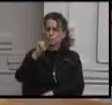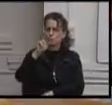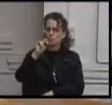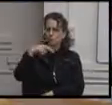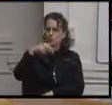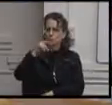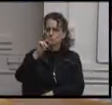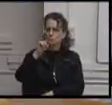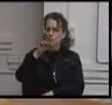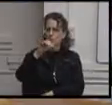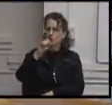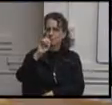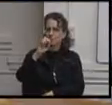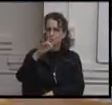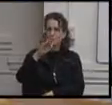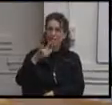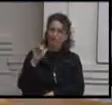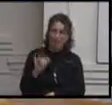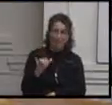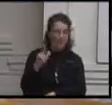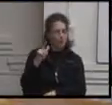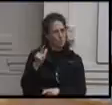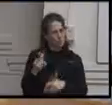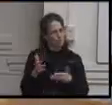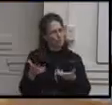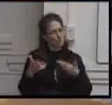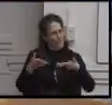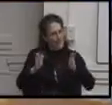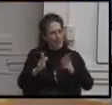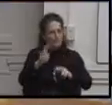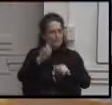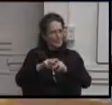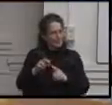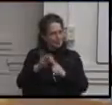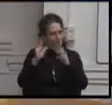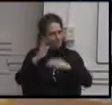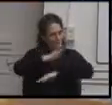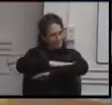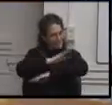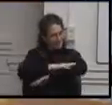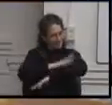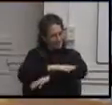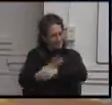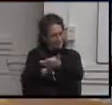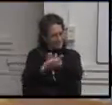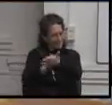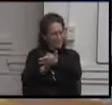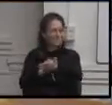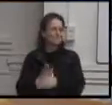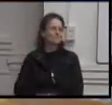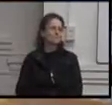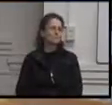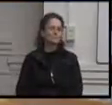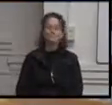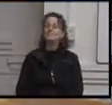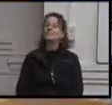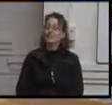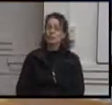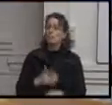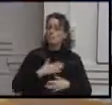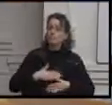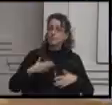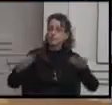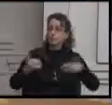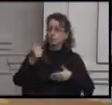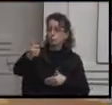Bet you didn't think you were going to sit at the big table, did you? No, I did not. All right. I was All right. comfortable over there. So if you want to introduce yourselves and tell us a little bit